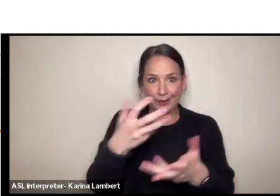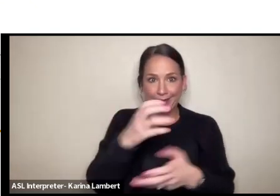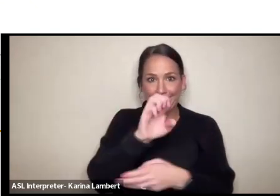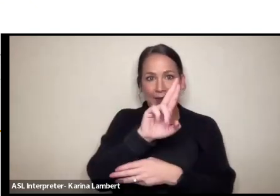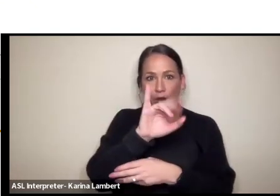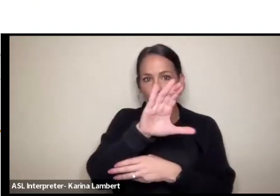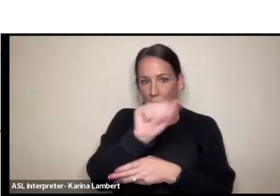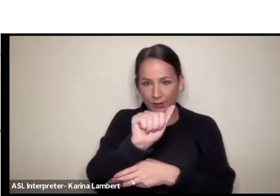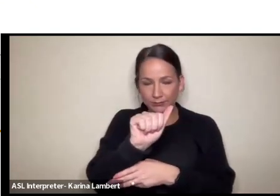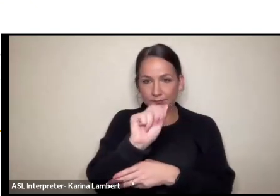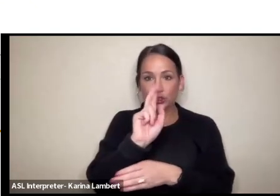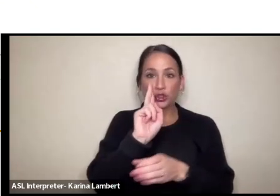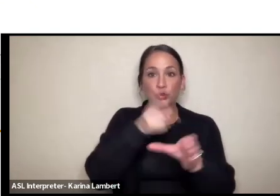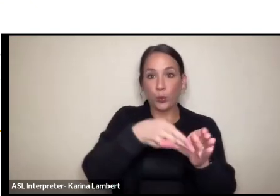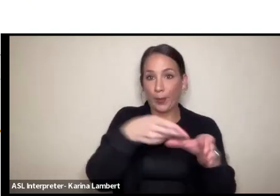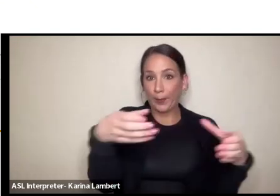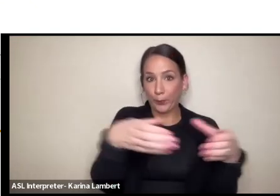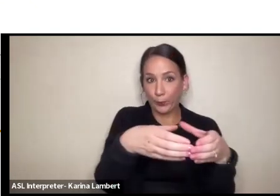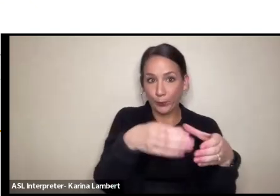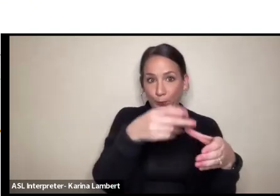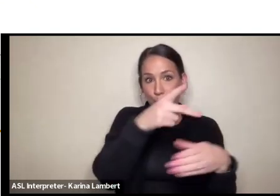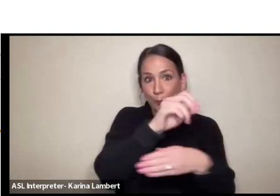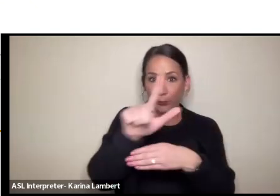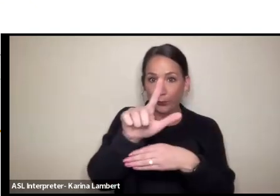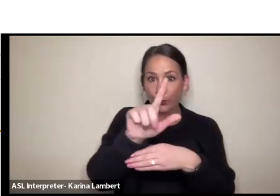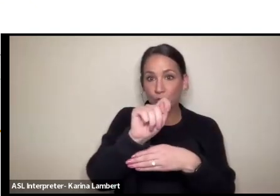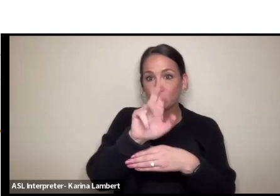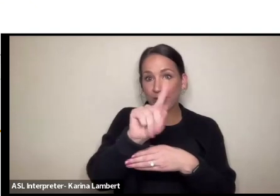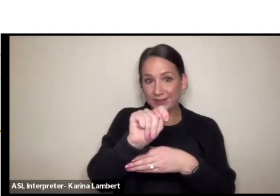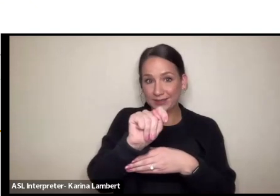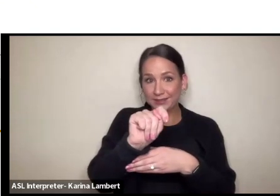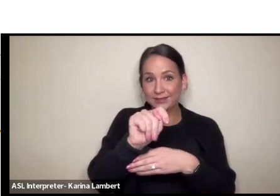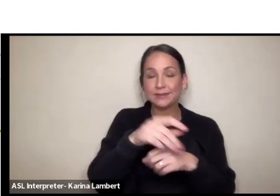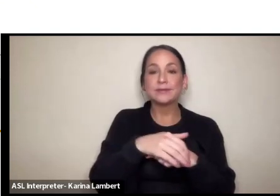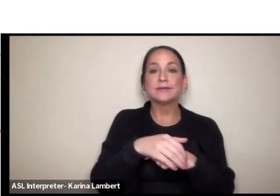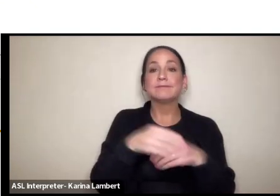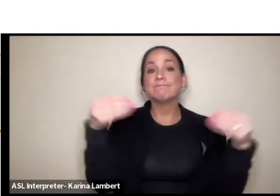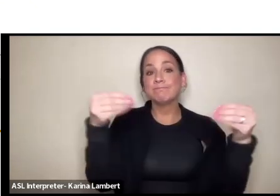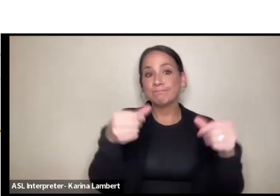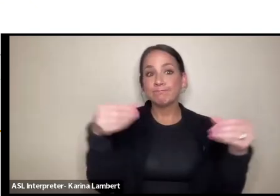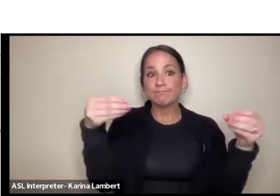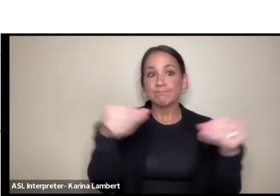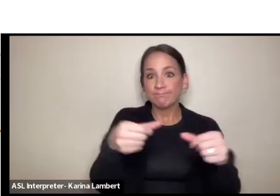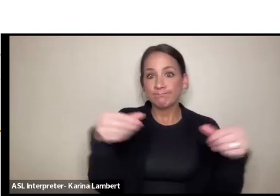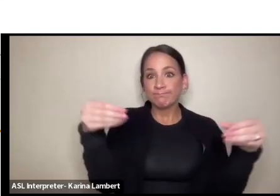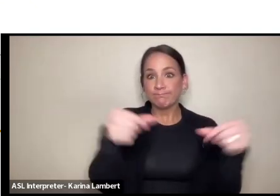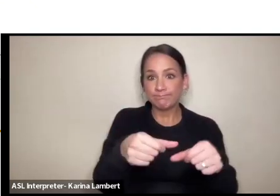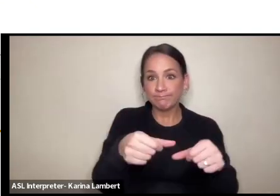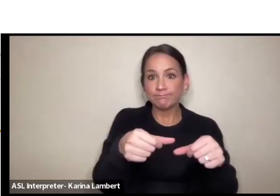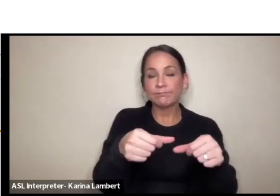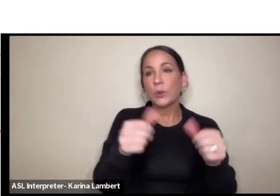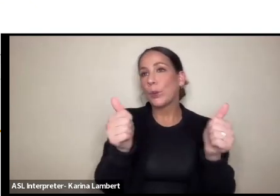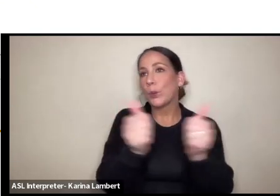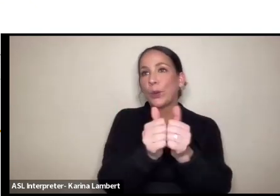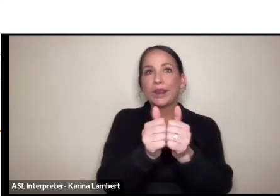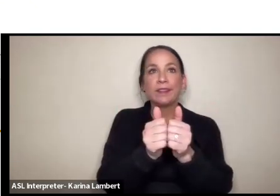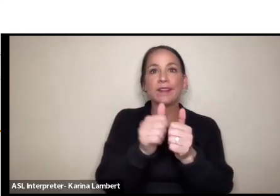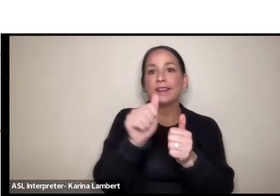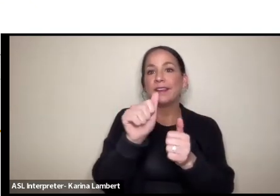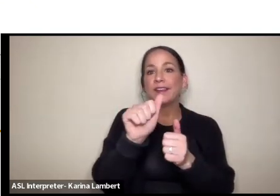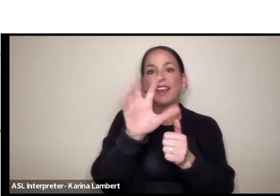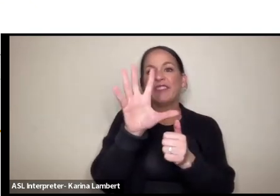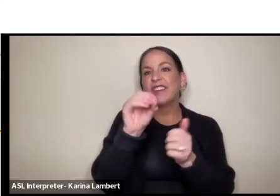pool. And the pool and her trust account is funded. You're funding that account with, let's say, $50,000